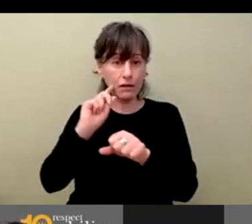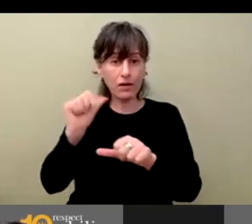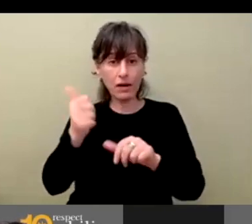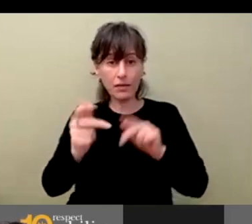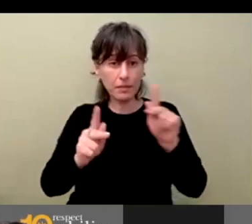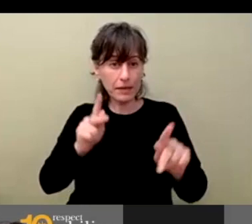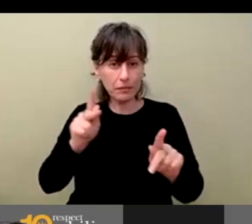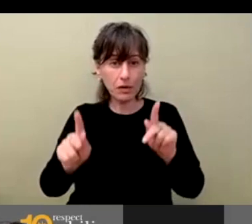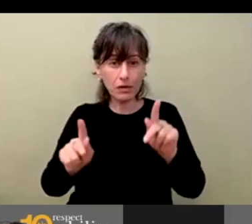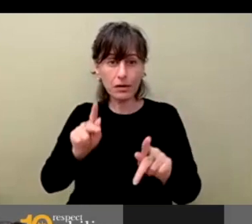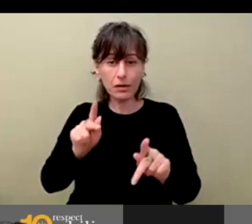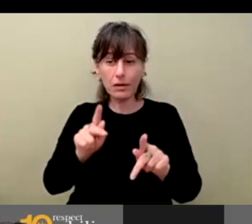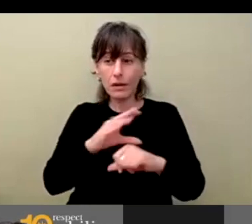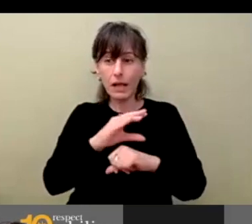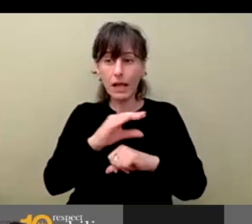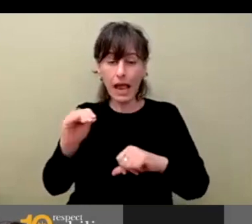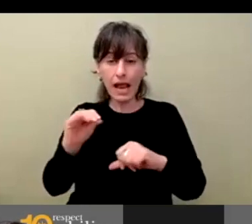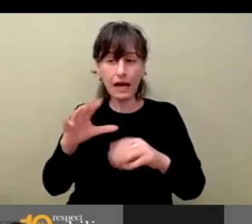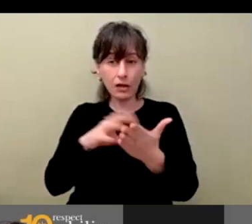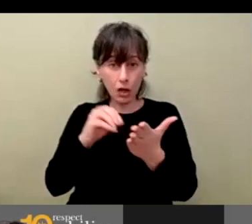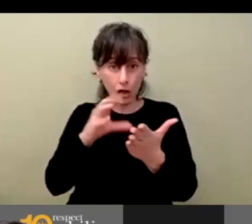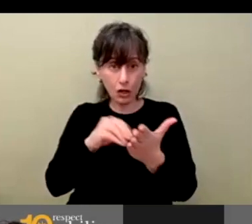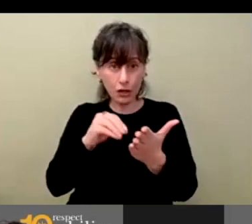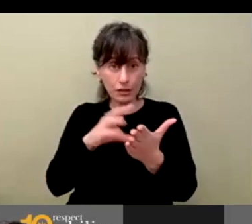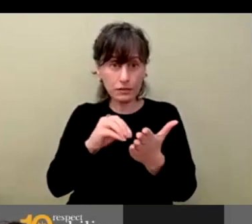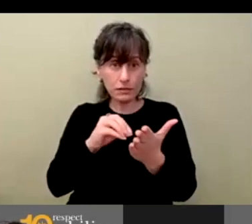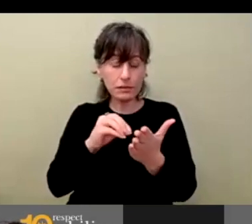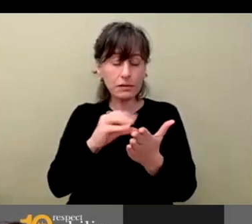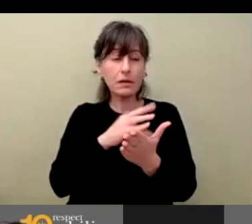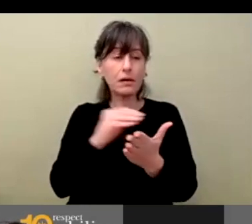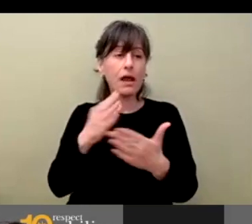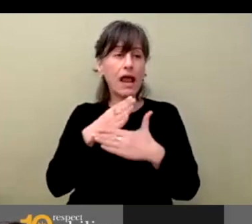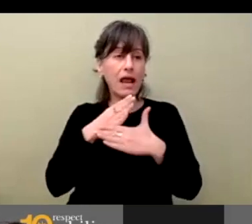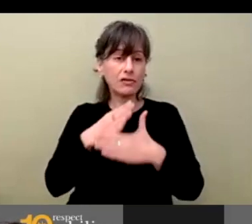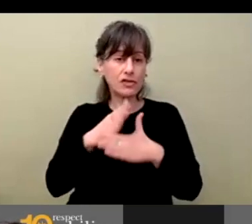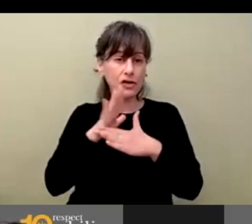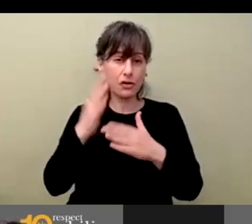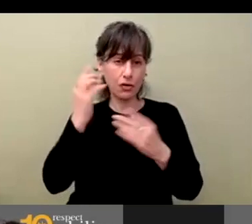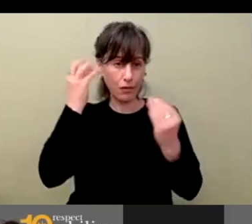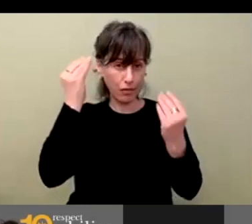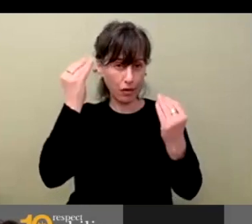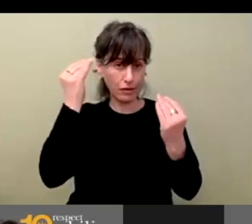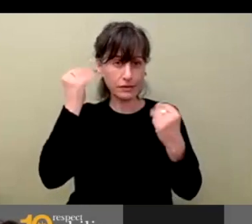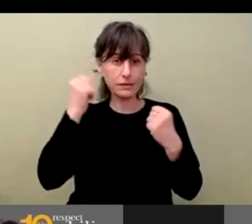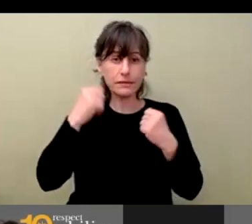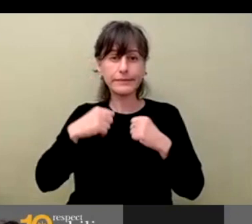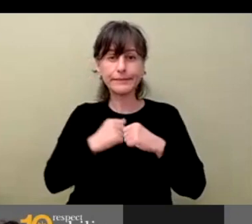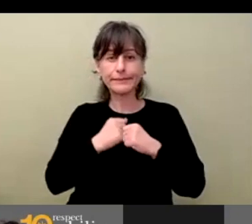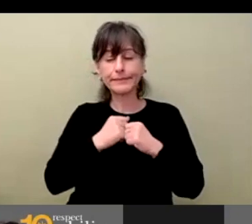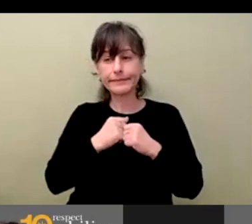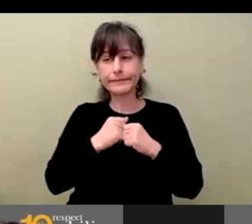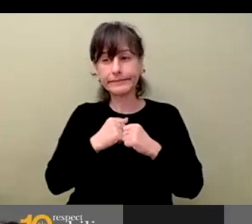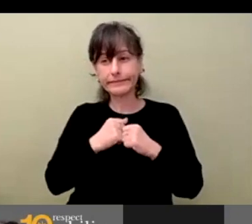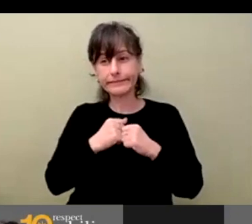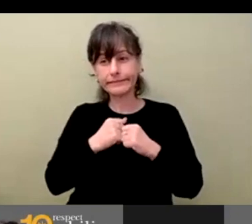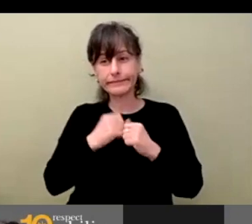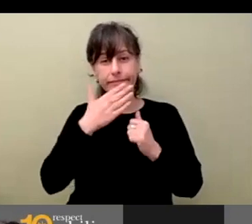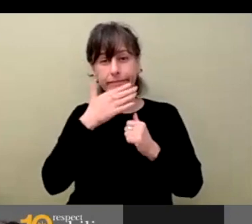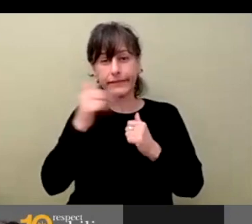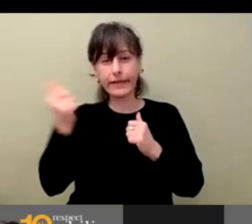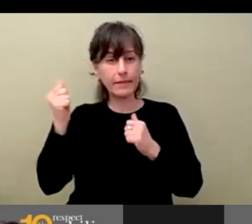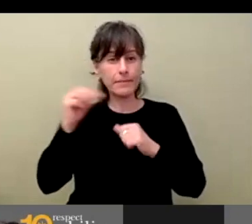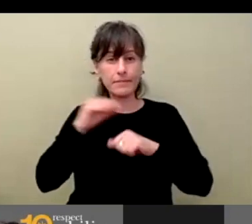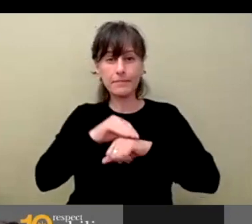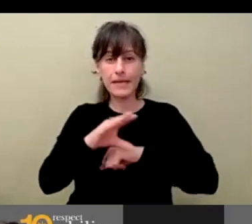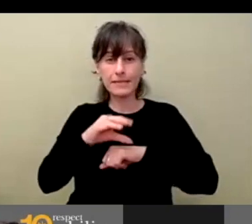able to learn and share your thoughts? The best advice I